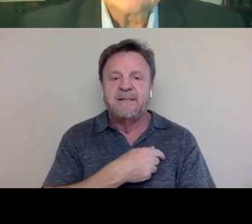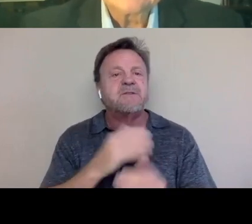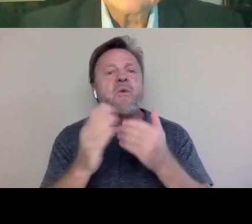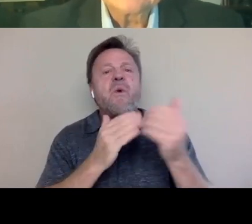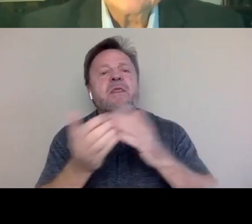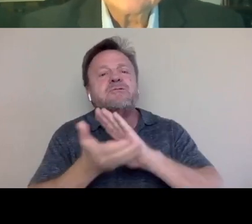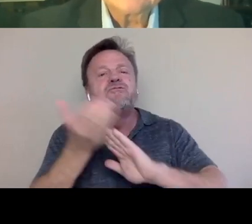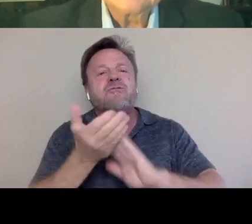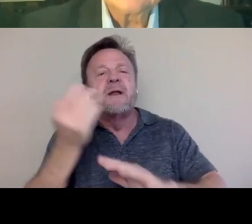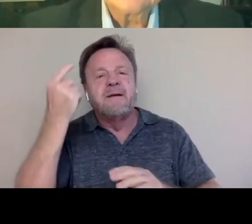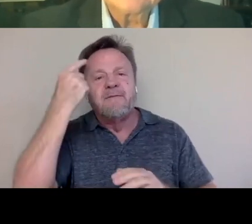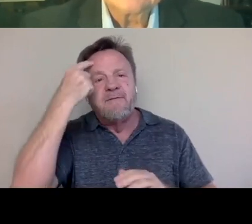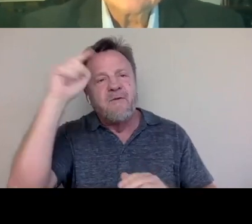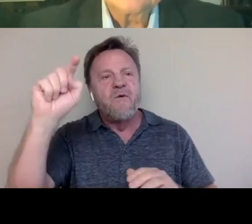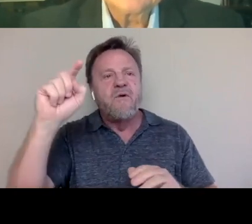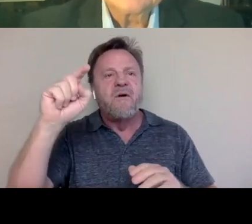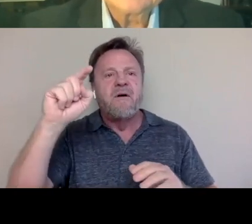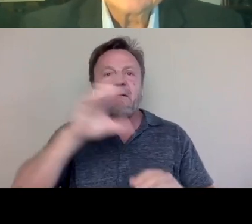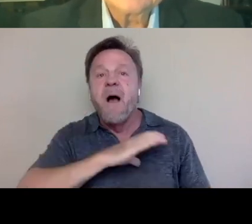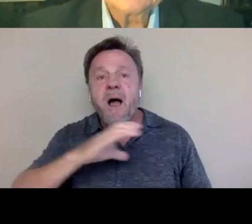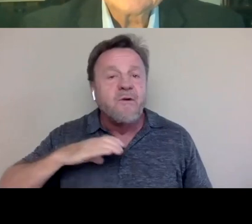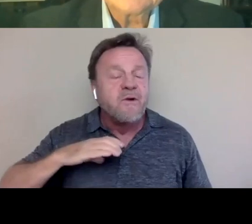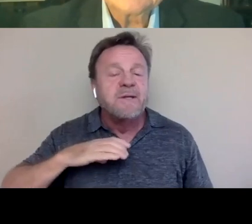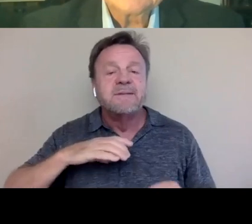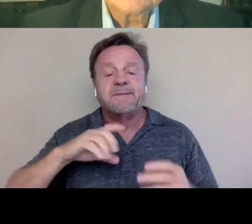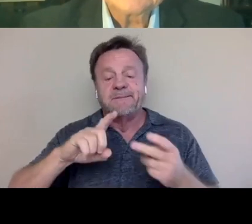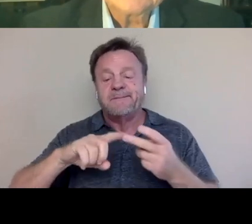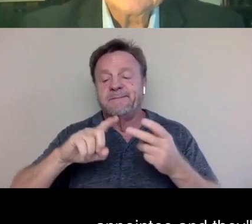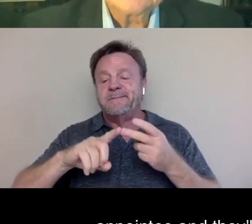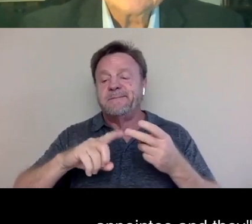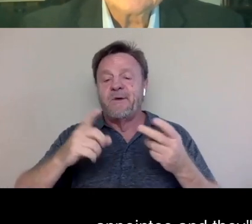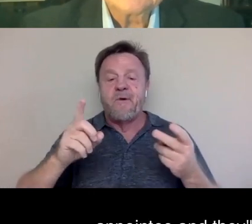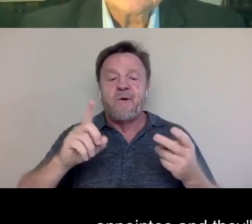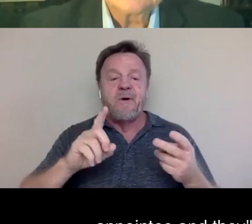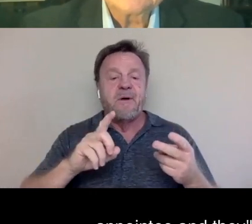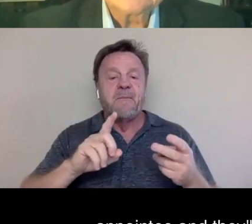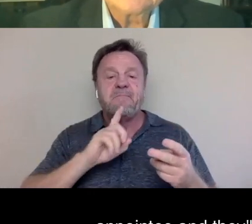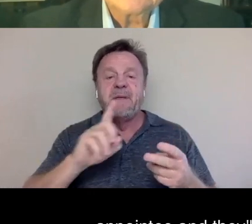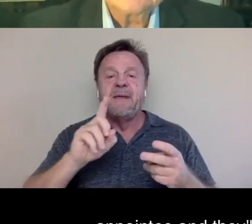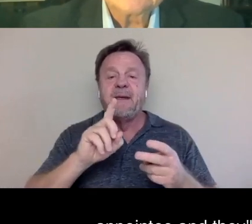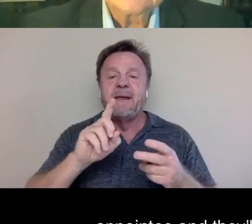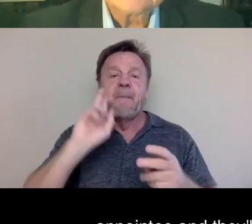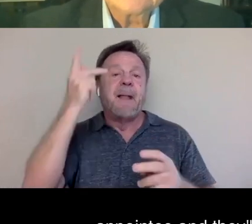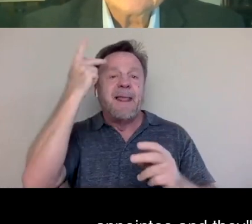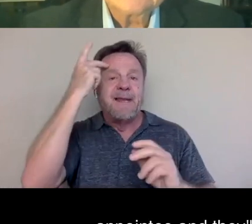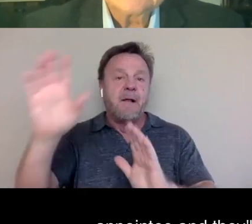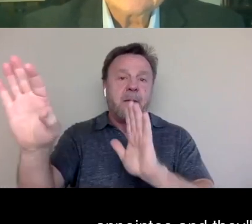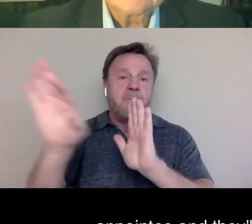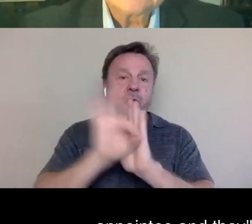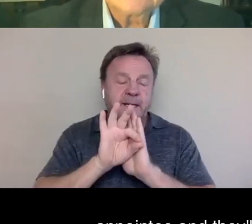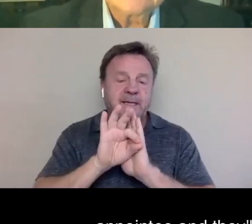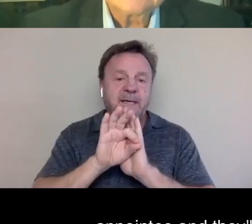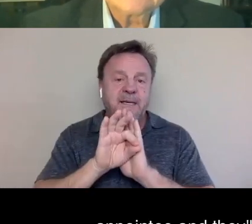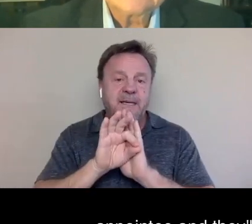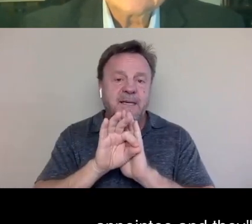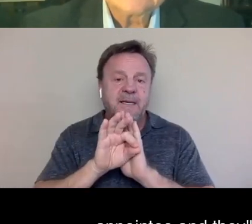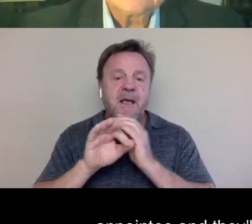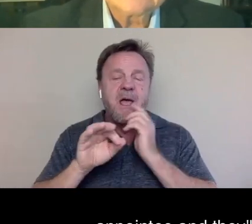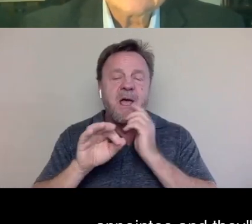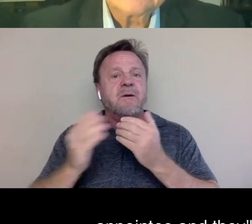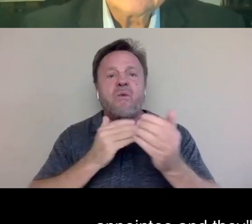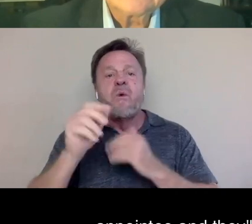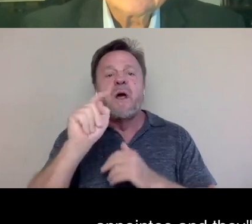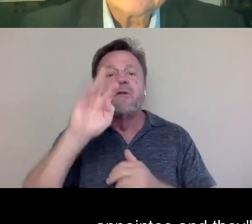for running for Congress, or it's being a political appointee, and they'll whether Trump